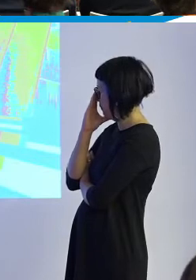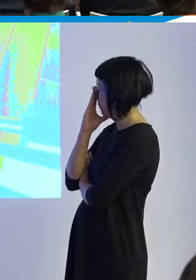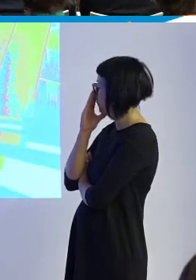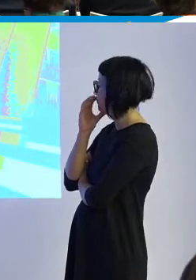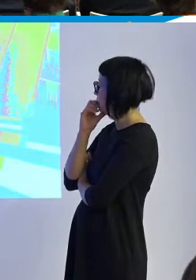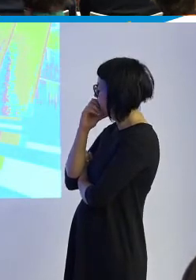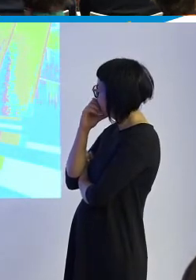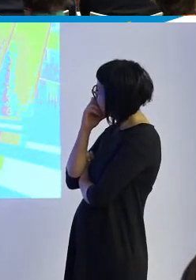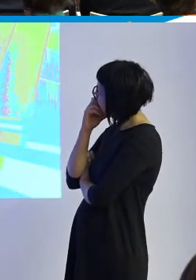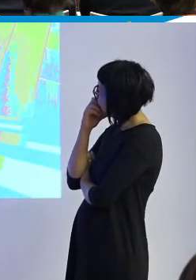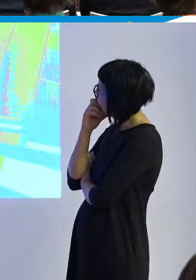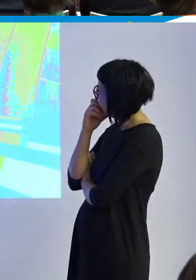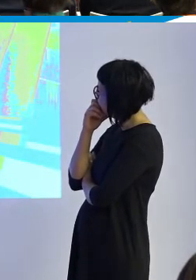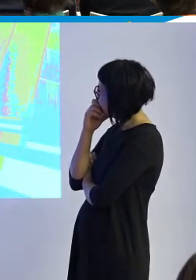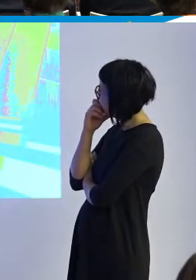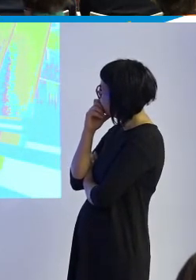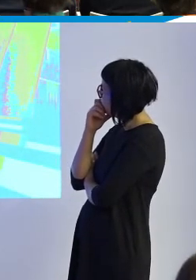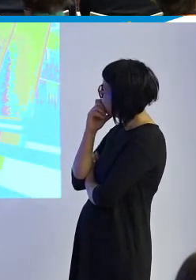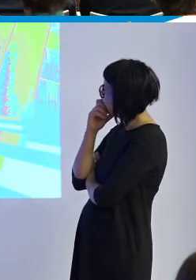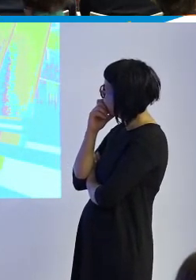reducing their strain as well